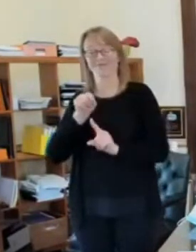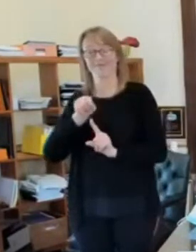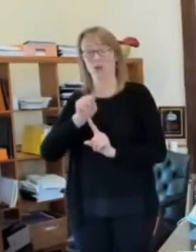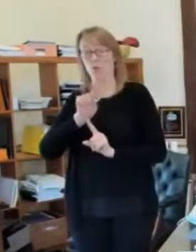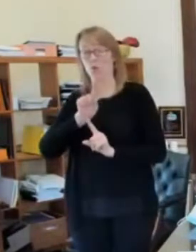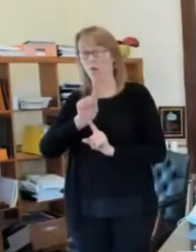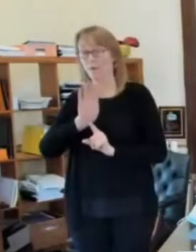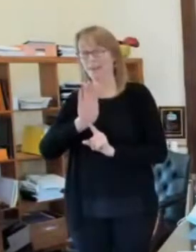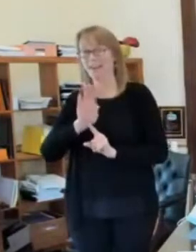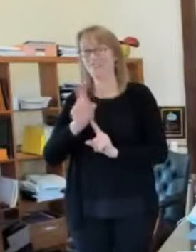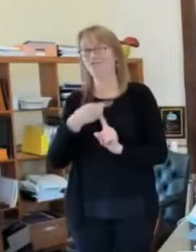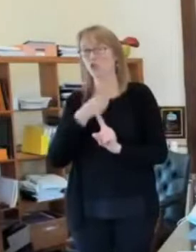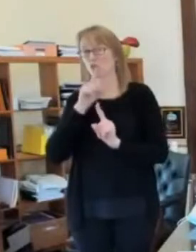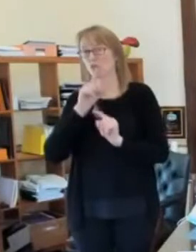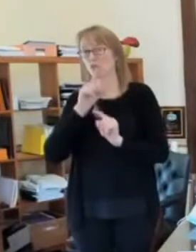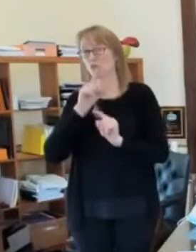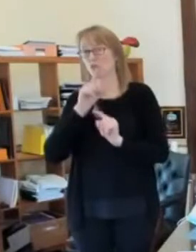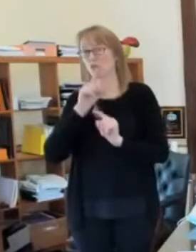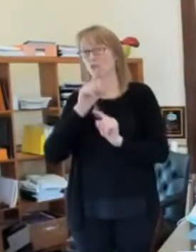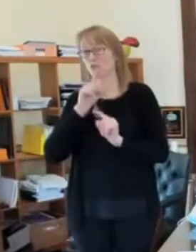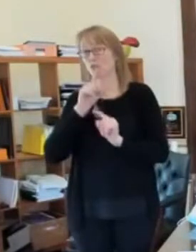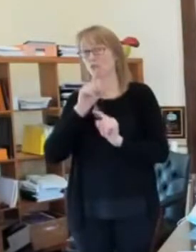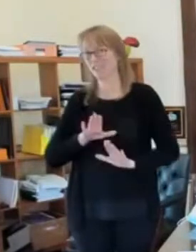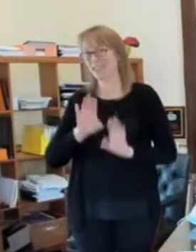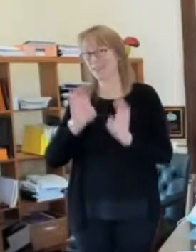that is tier 1,